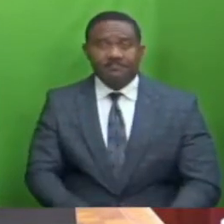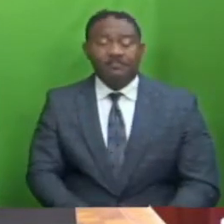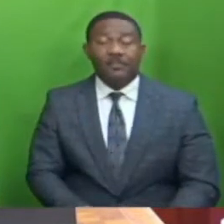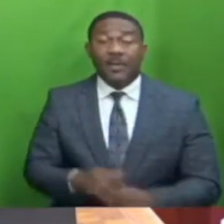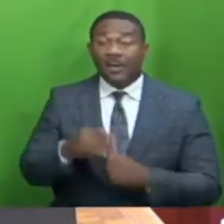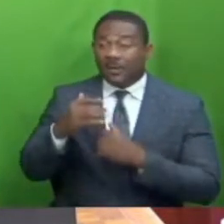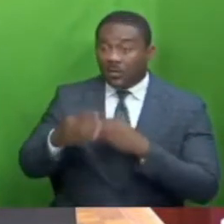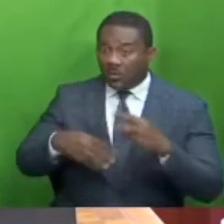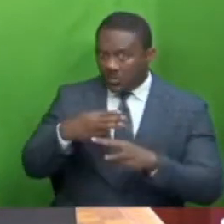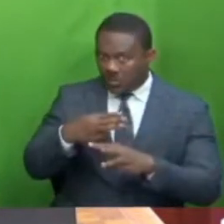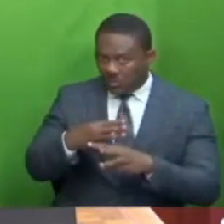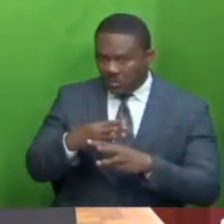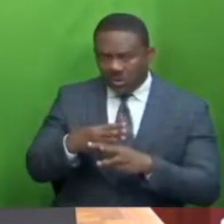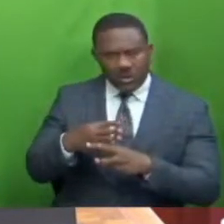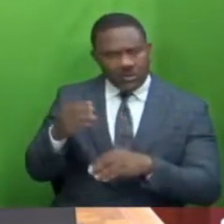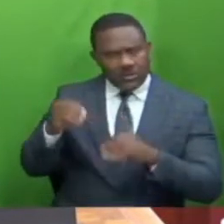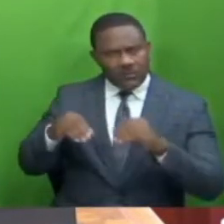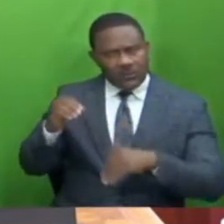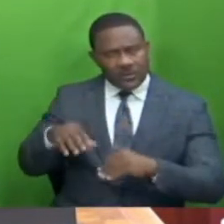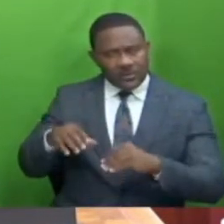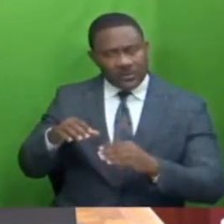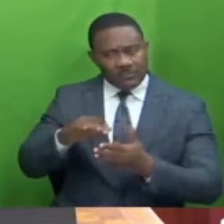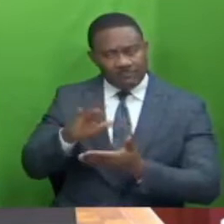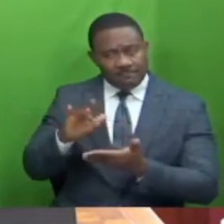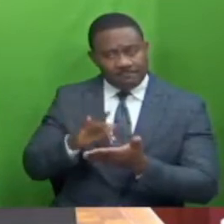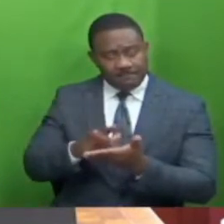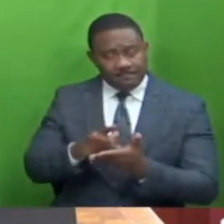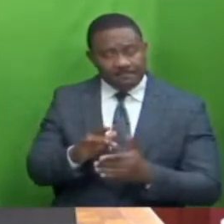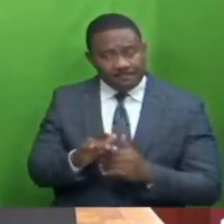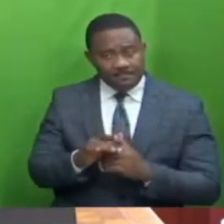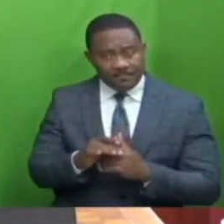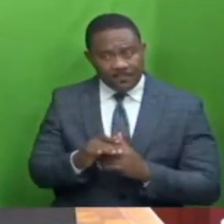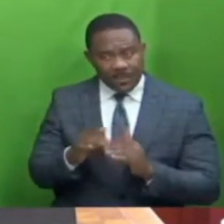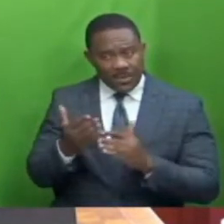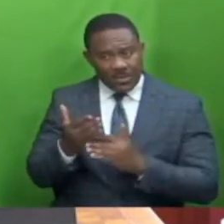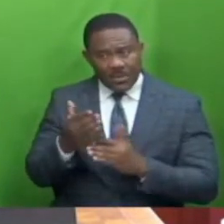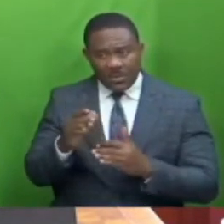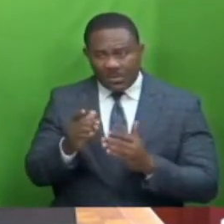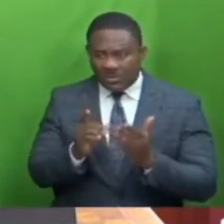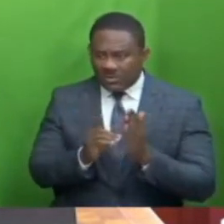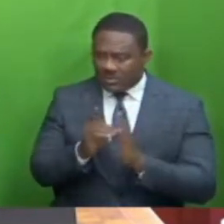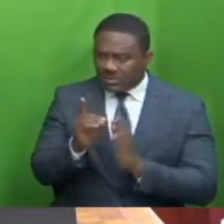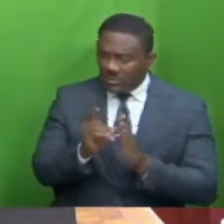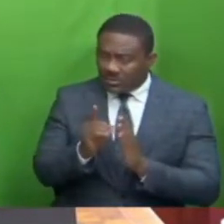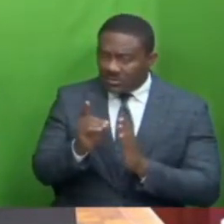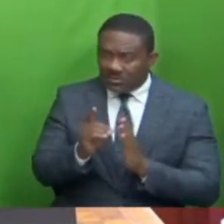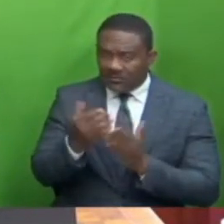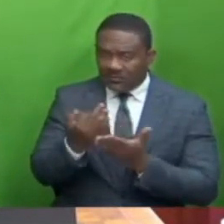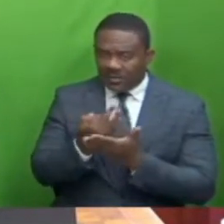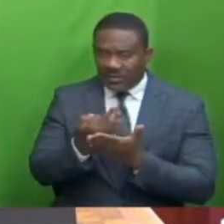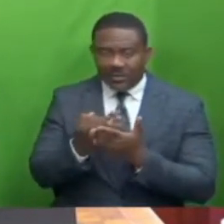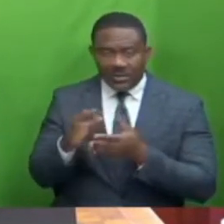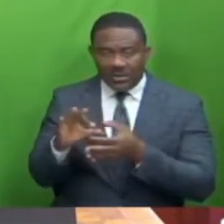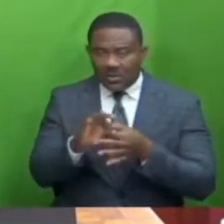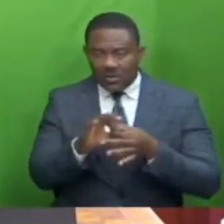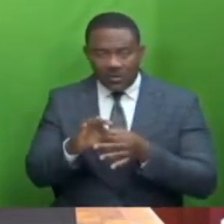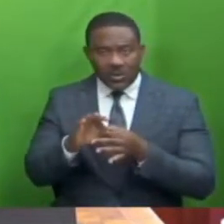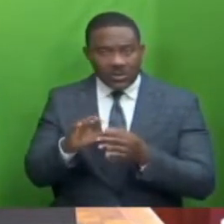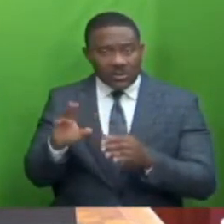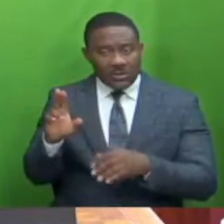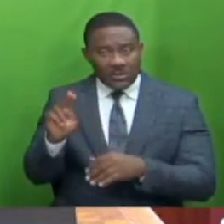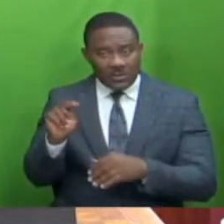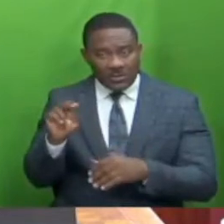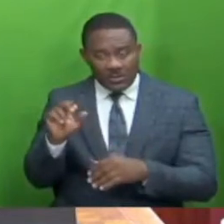and Investments. This is through the Development Finance Corporation of the U.S. Mr. Speaker, several